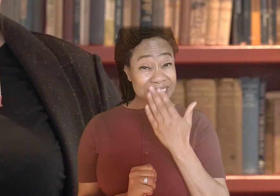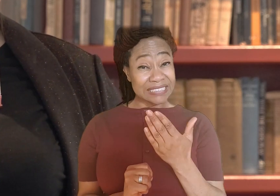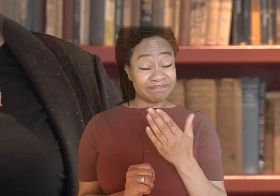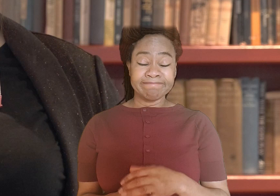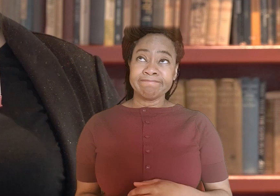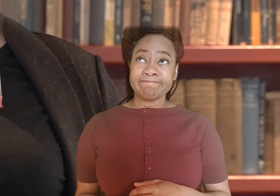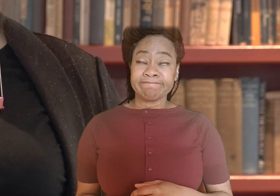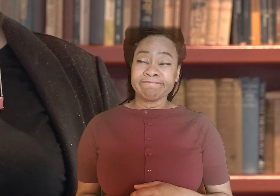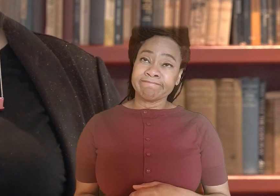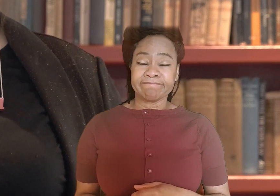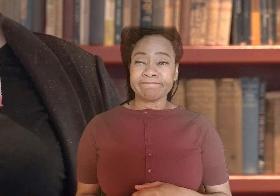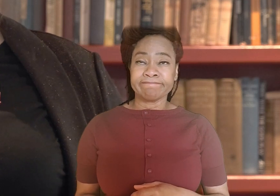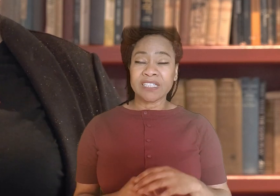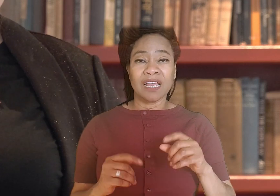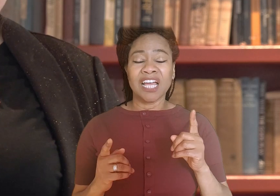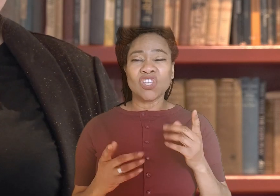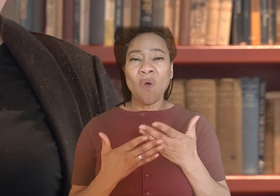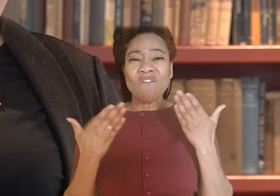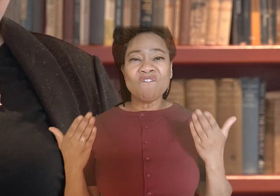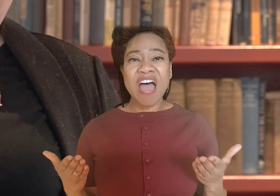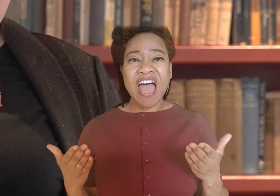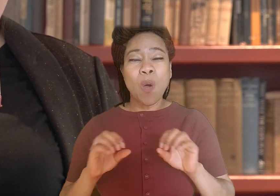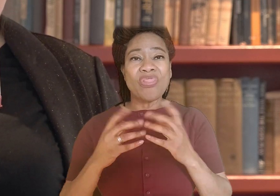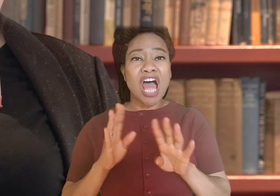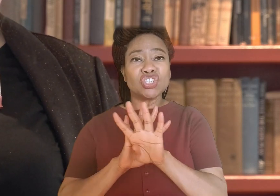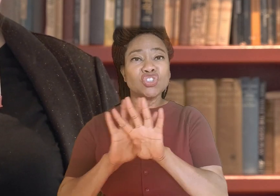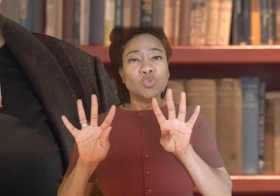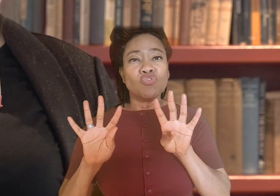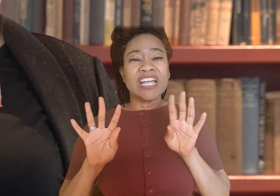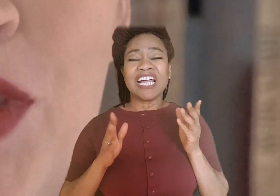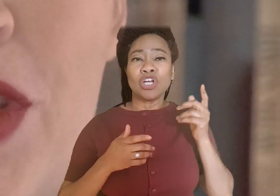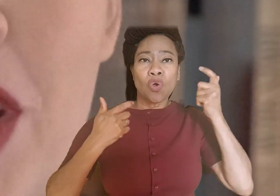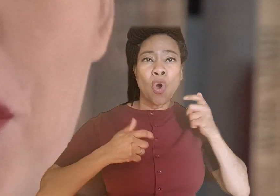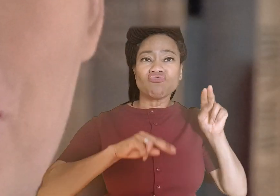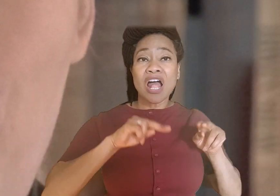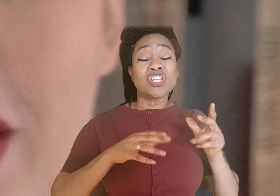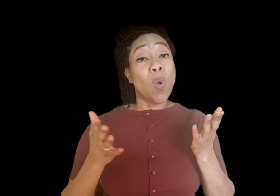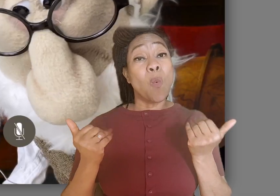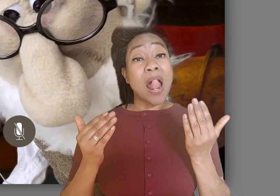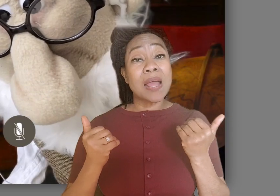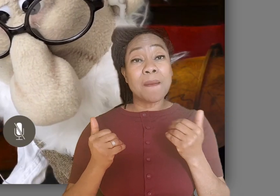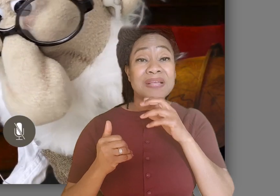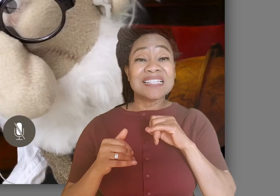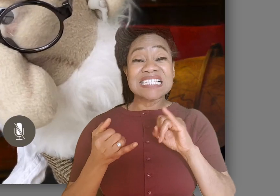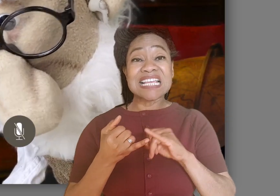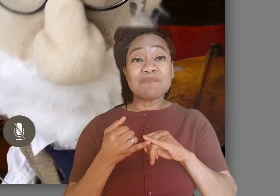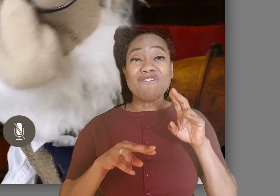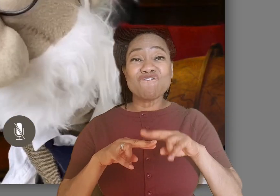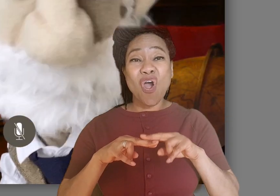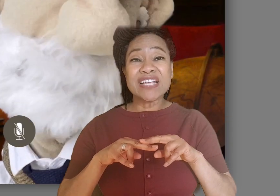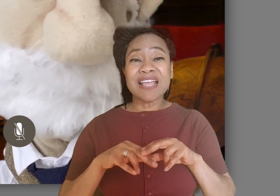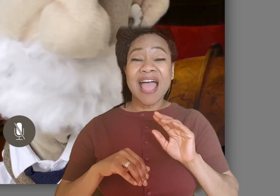give the man a trial without a jury. So ladies and gentlemen, please welcome Mr. Sigmund Freud.